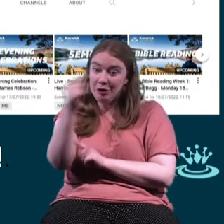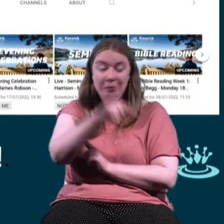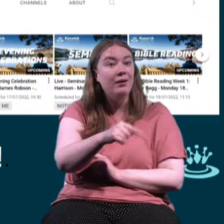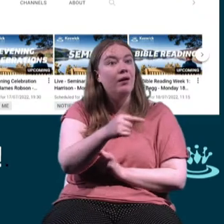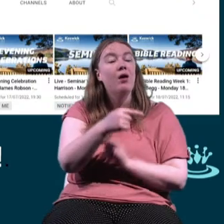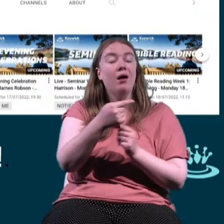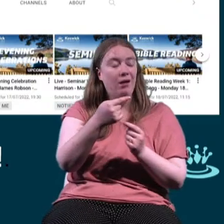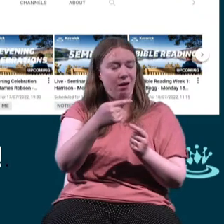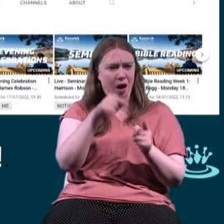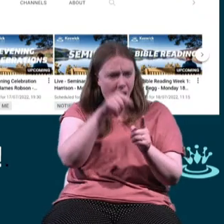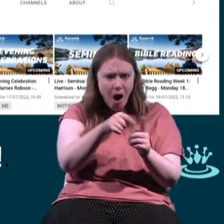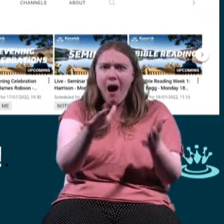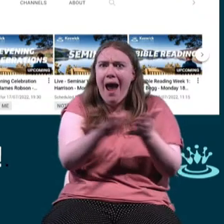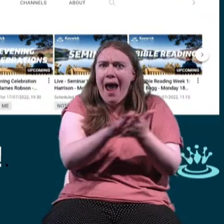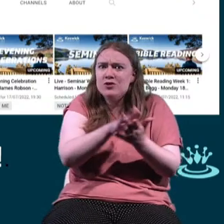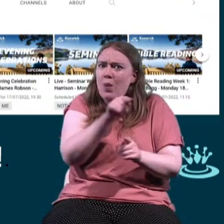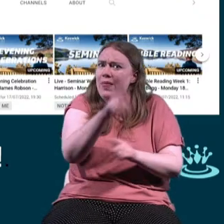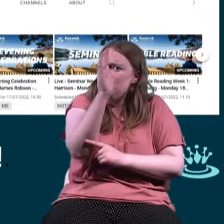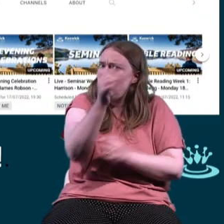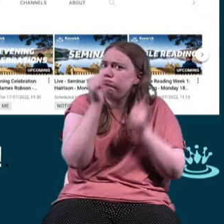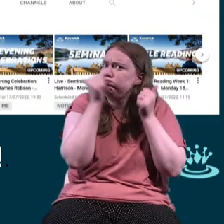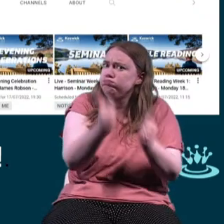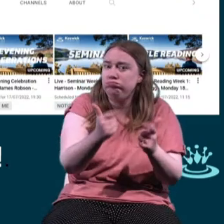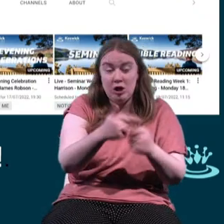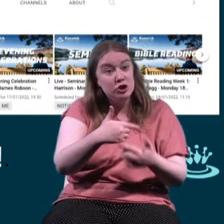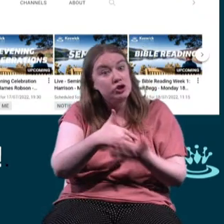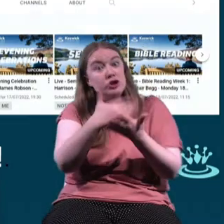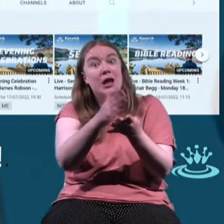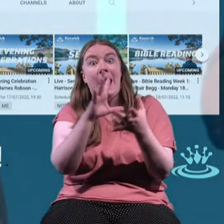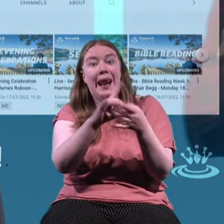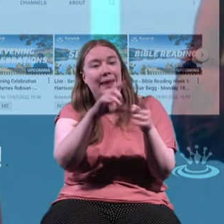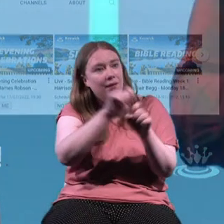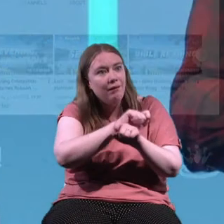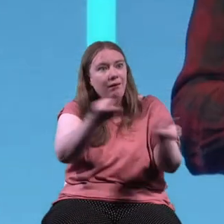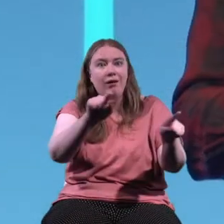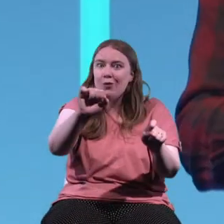the link with your friends and family. Now,